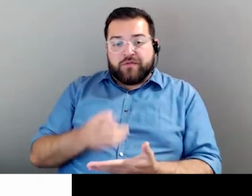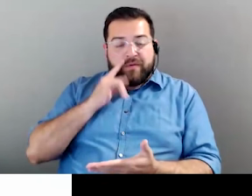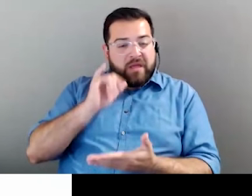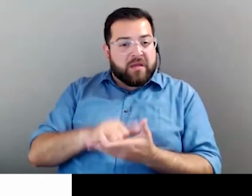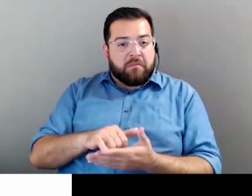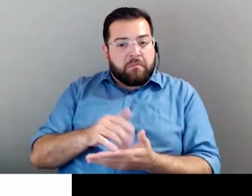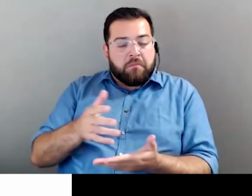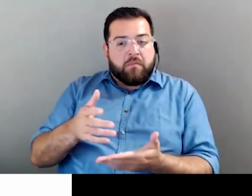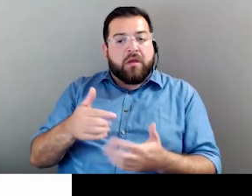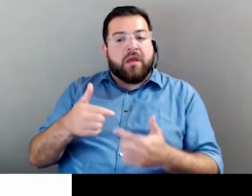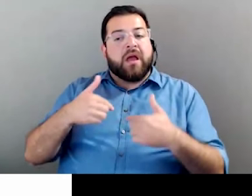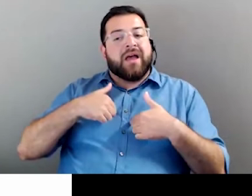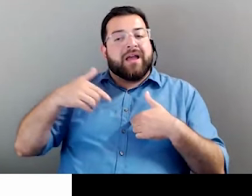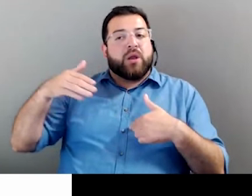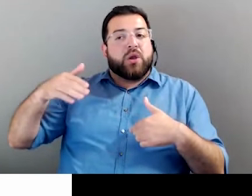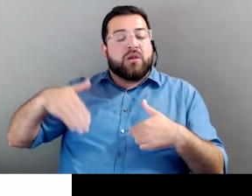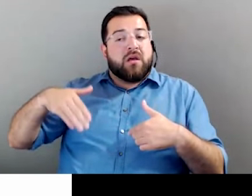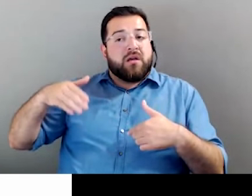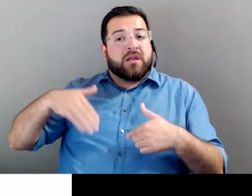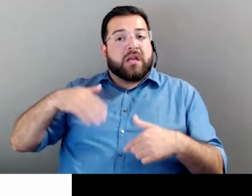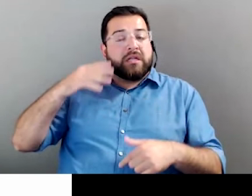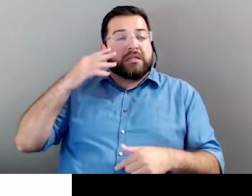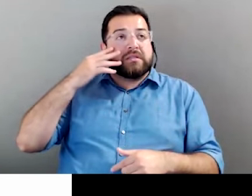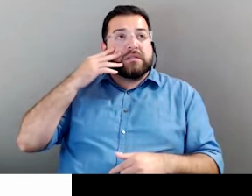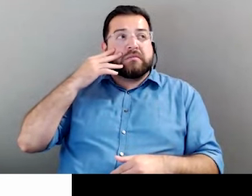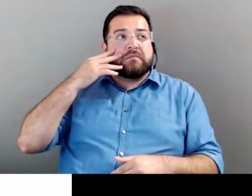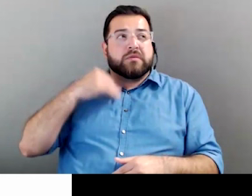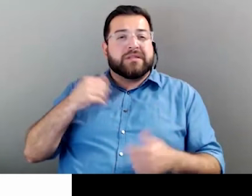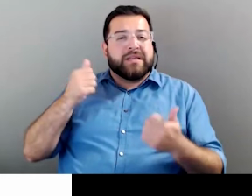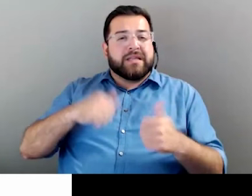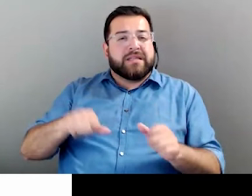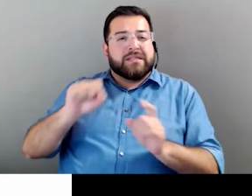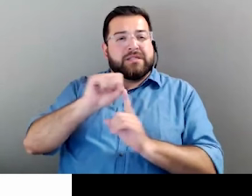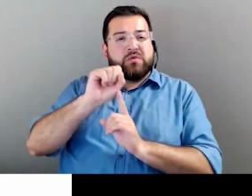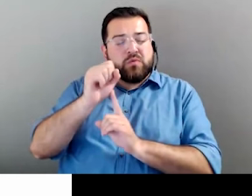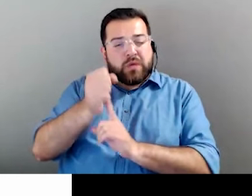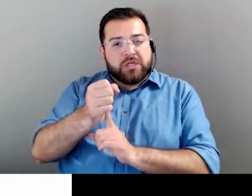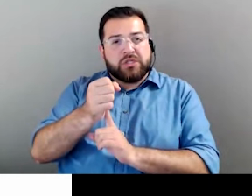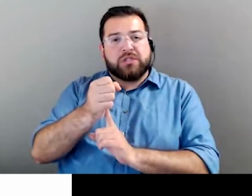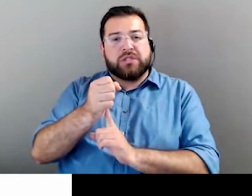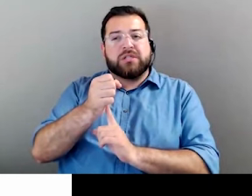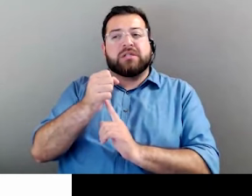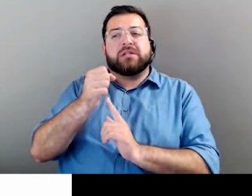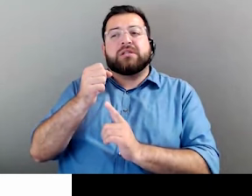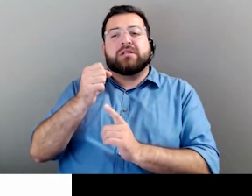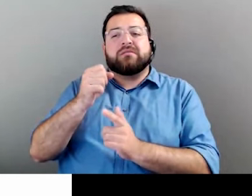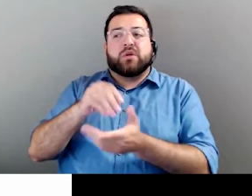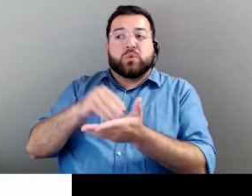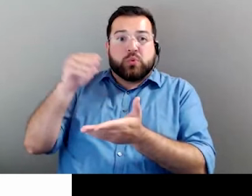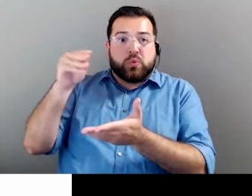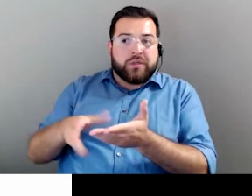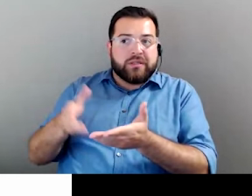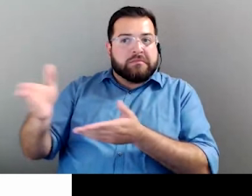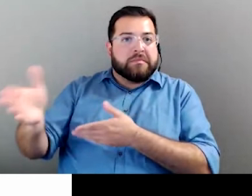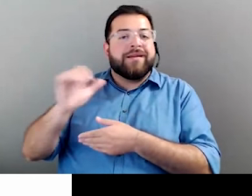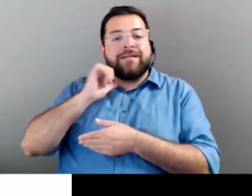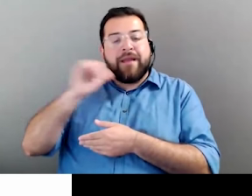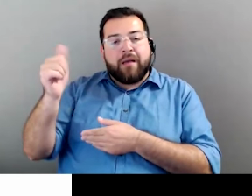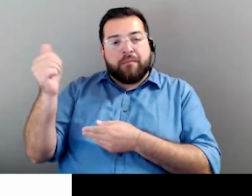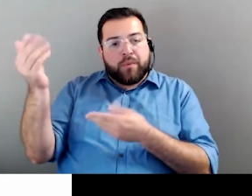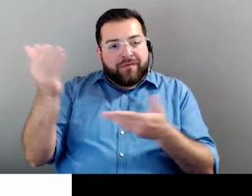I haven't run into any encounters of students not providing any kind